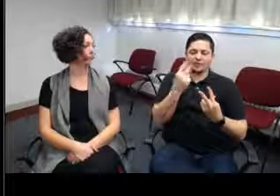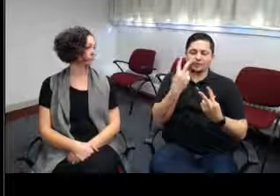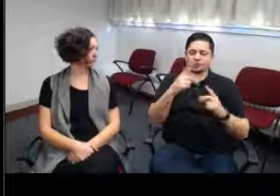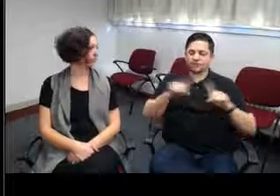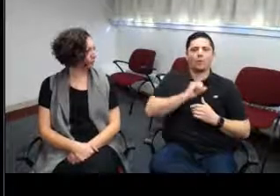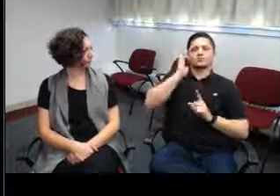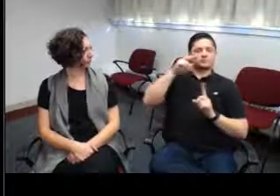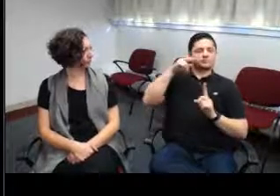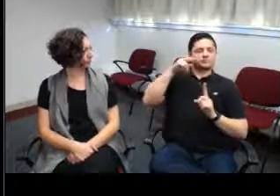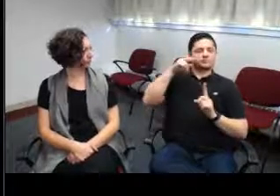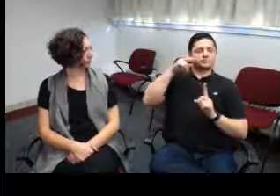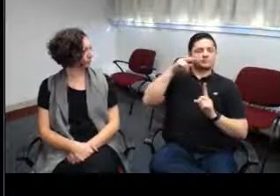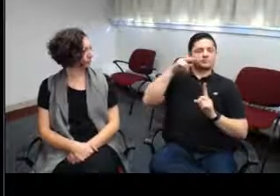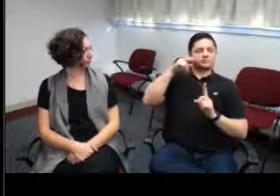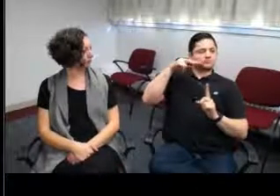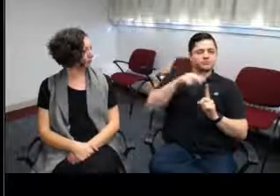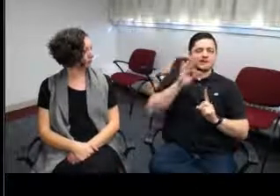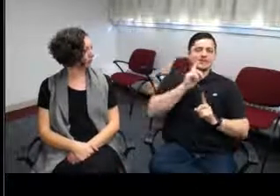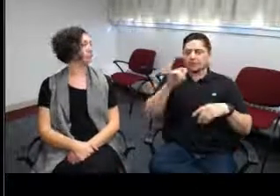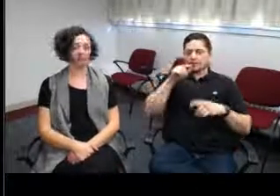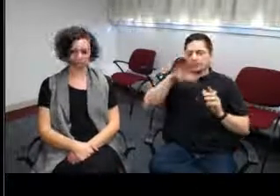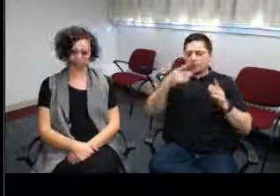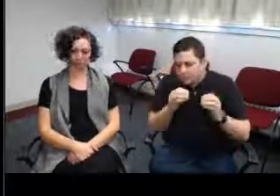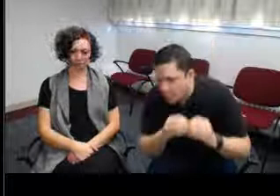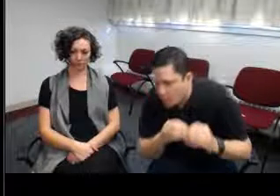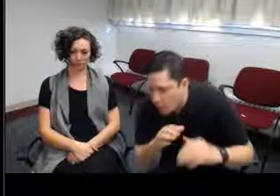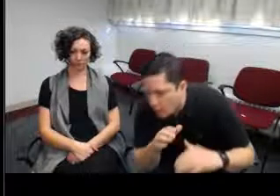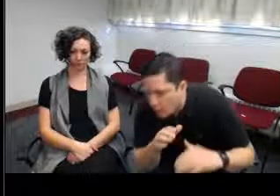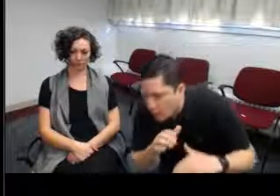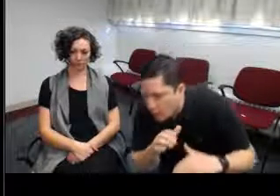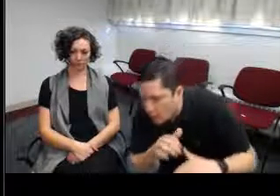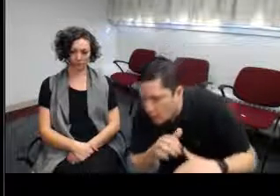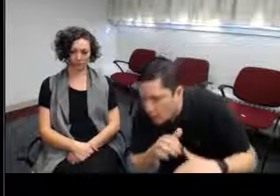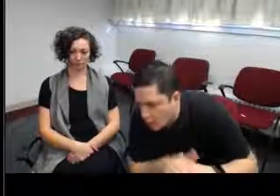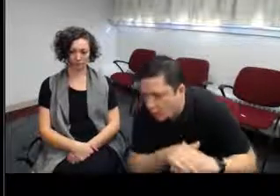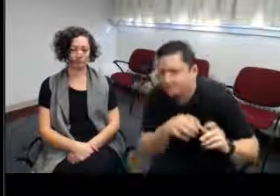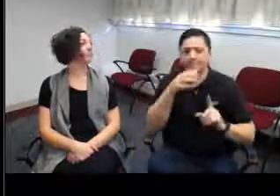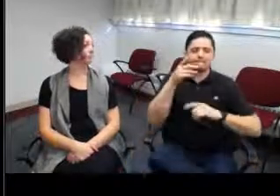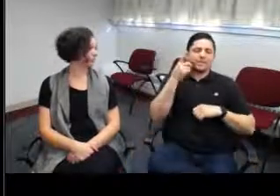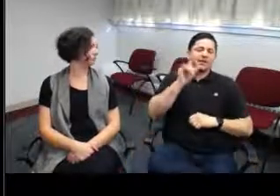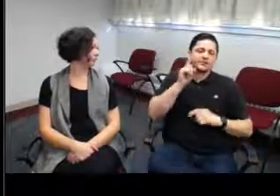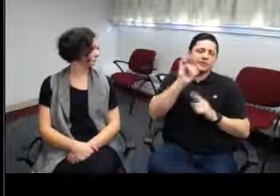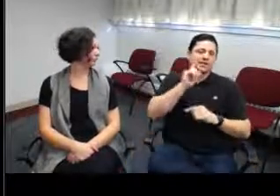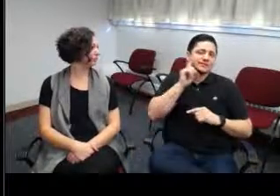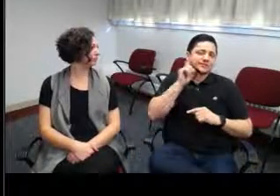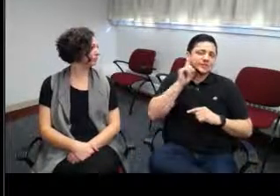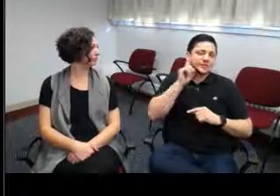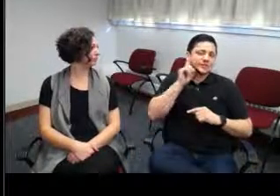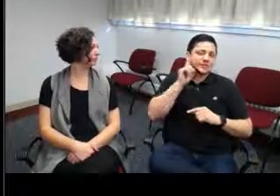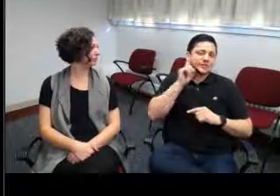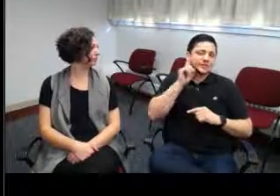beneath that, you have an example of an older view of